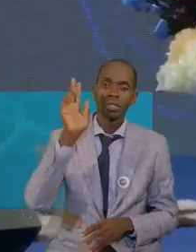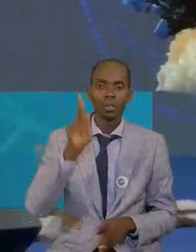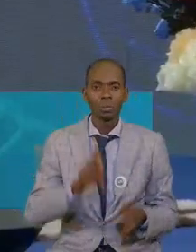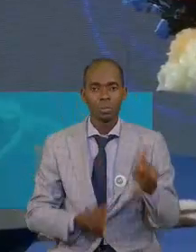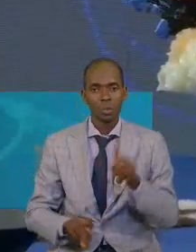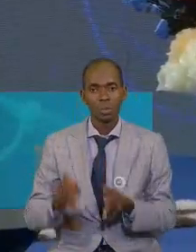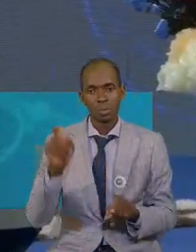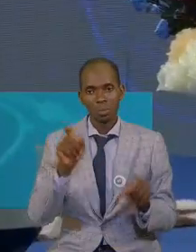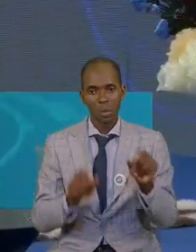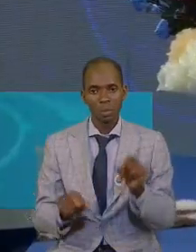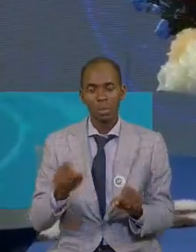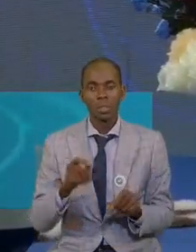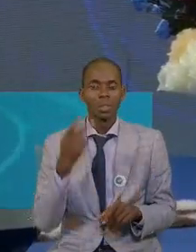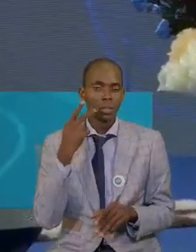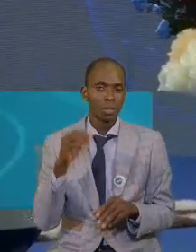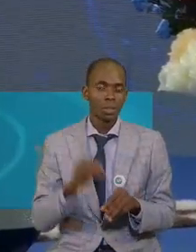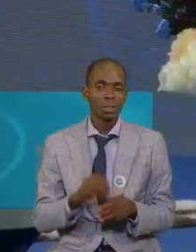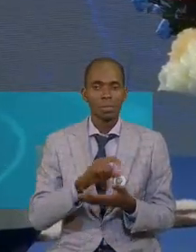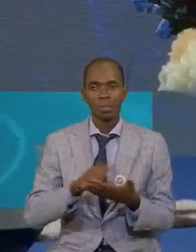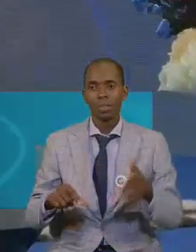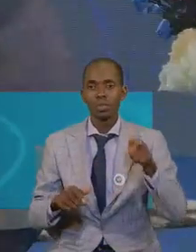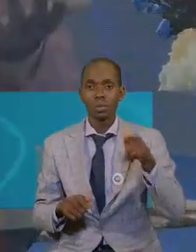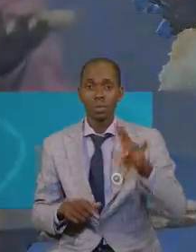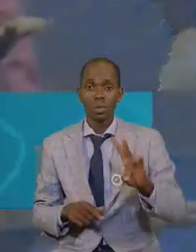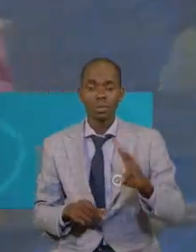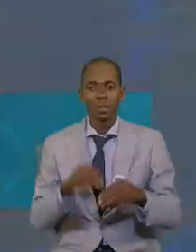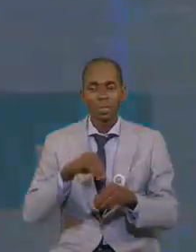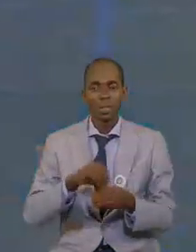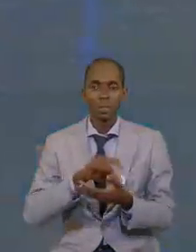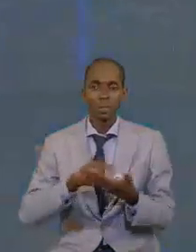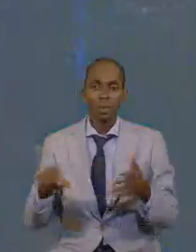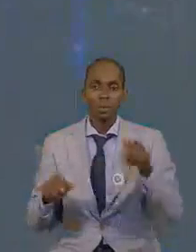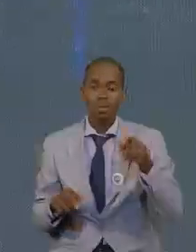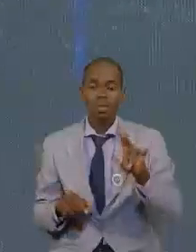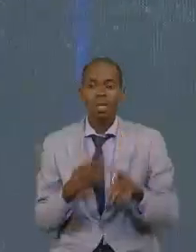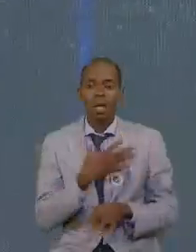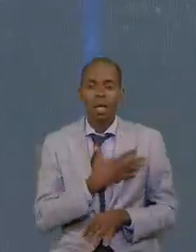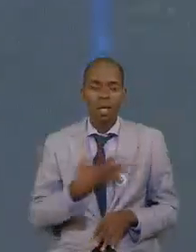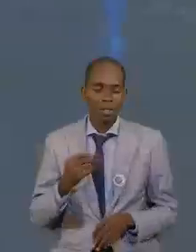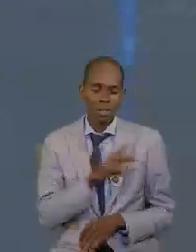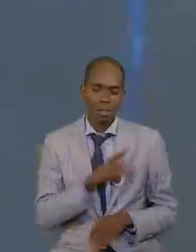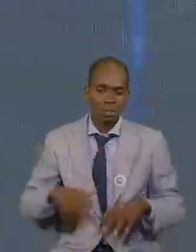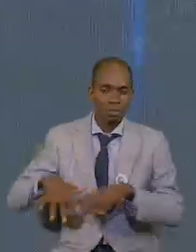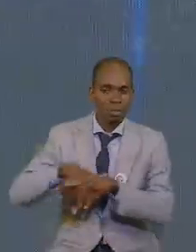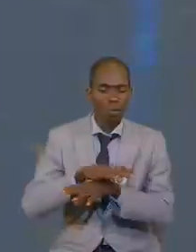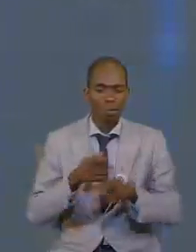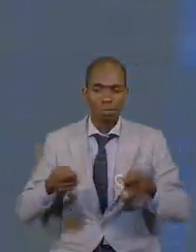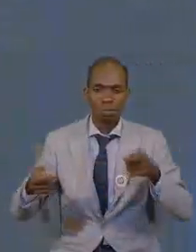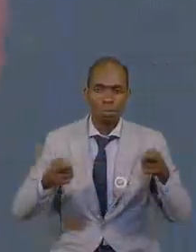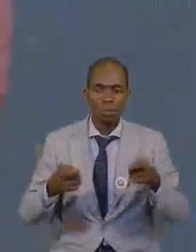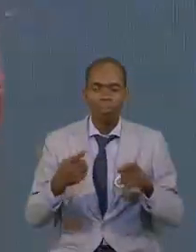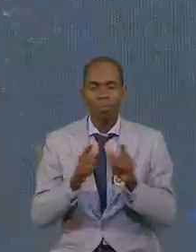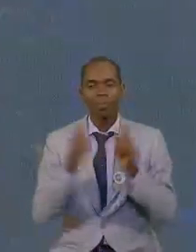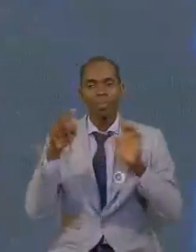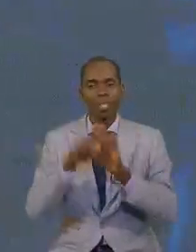Look at verse 27. In verse 27, and the kingdom and the dominion and the greatness of